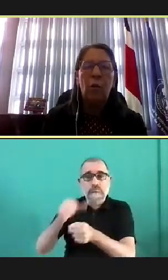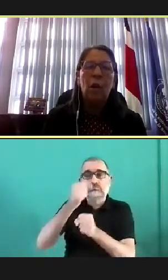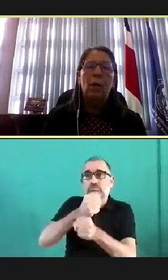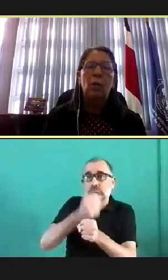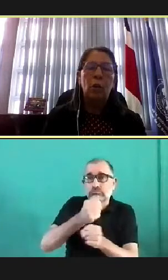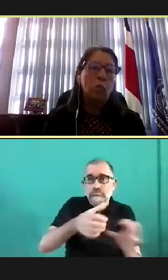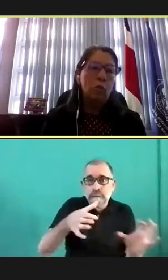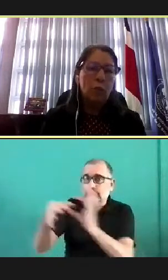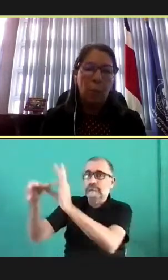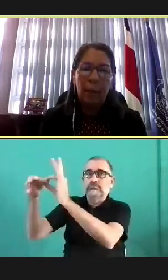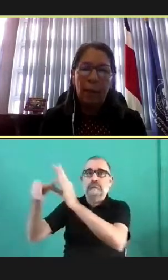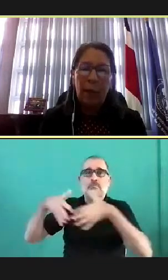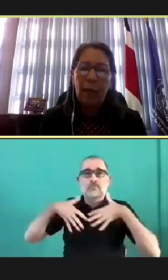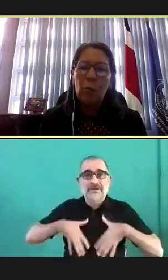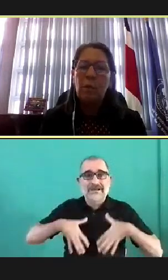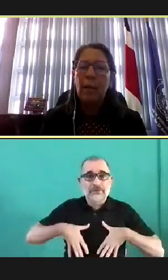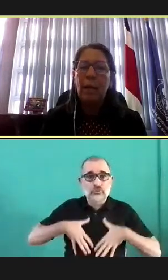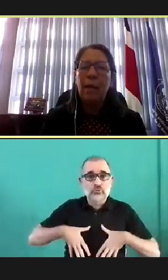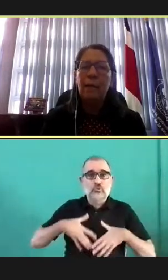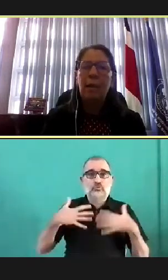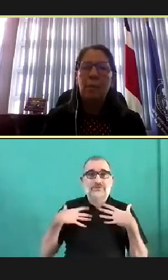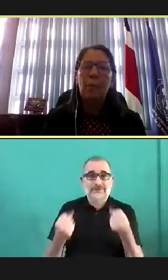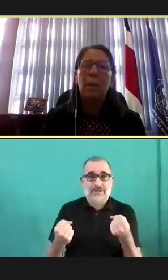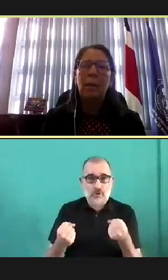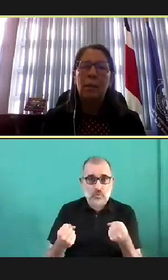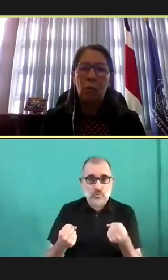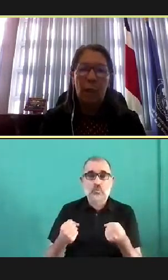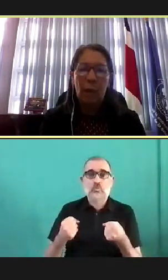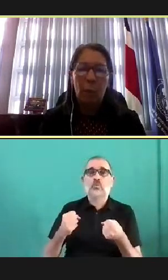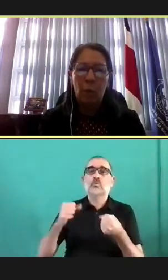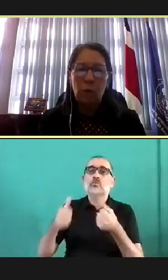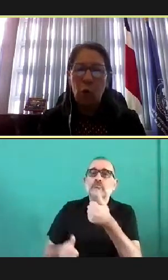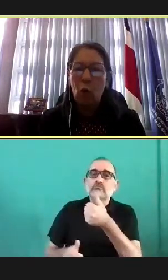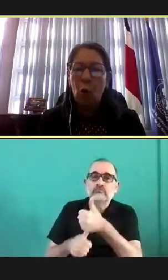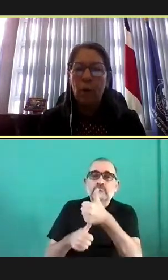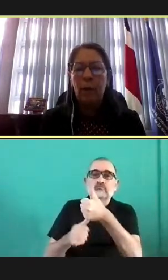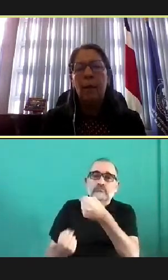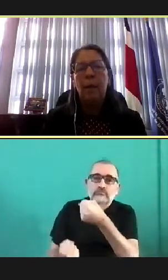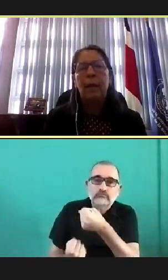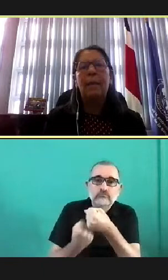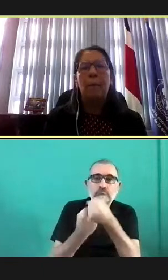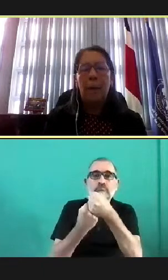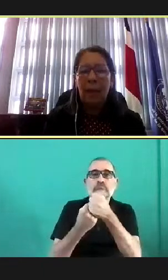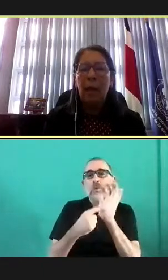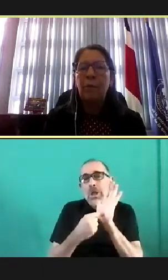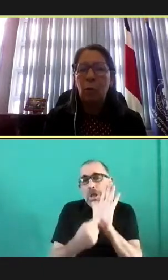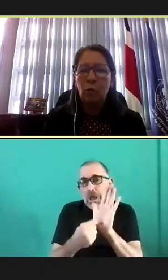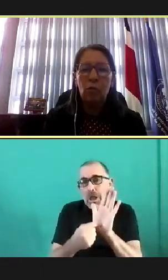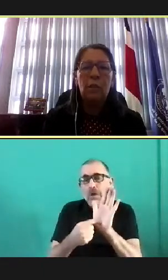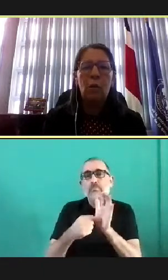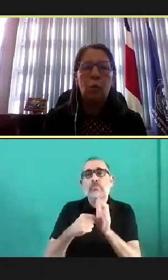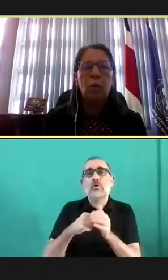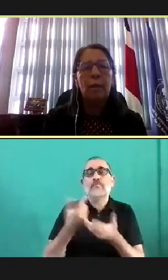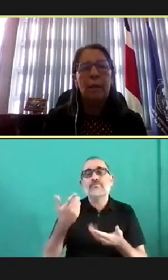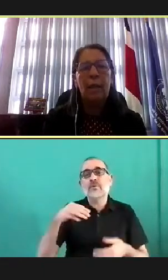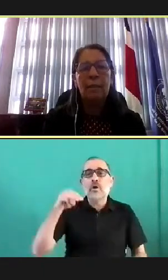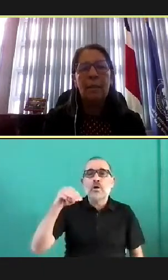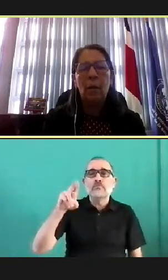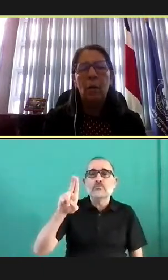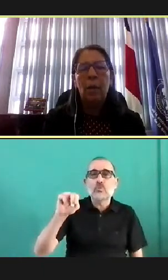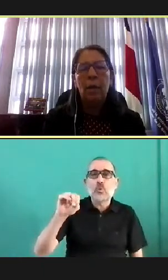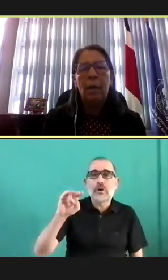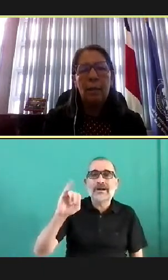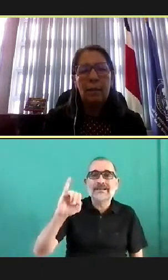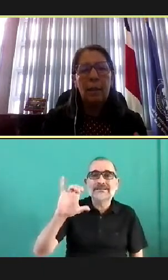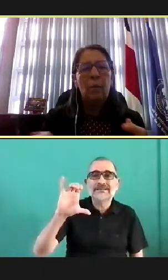assisting, for example, the municipal governments, including such activities as sporting events and